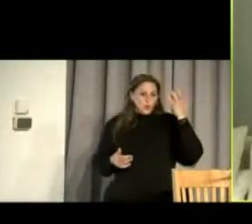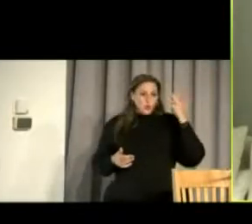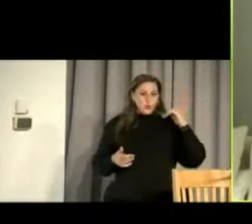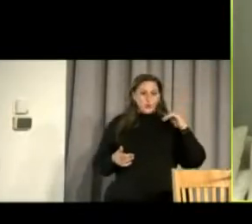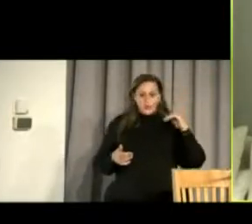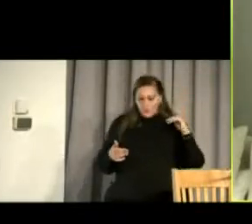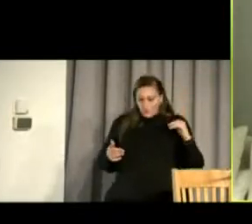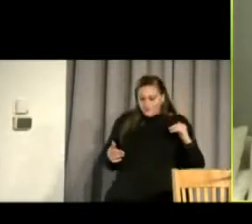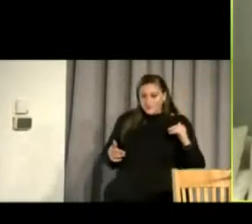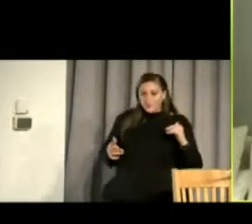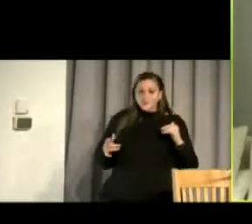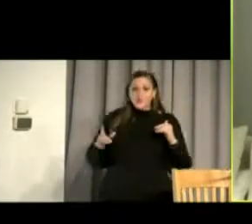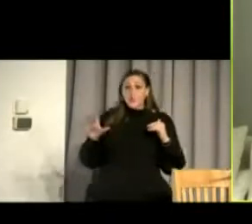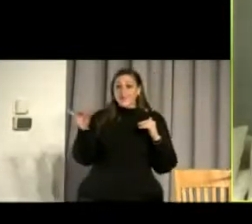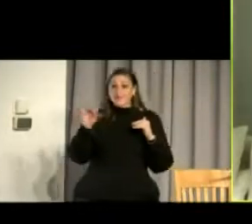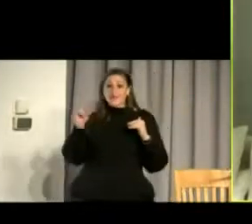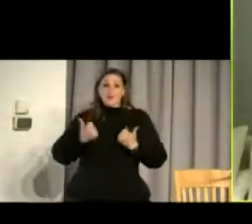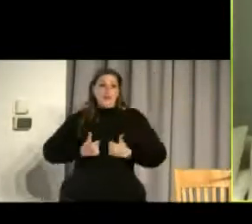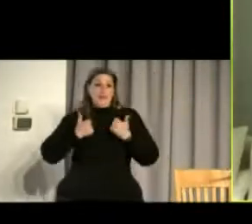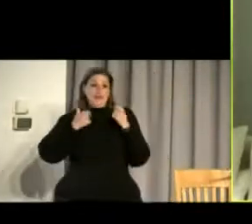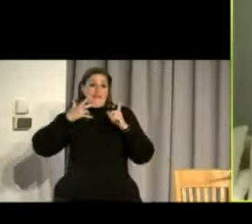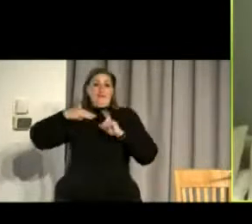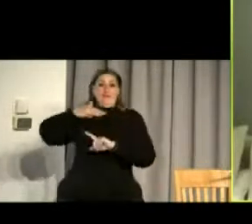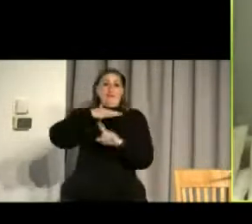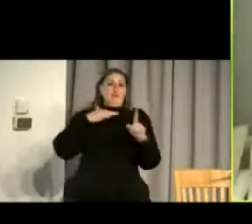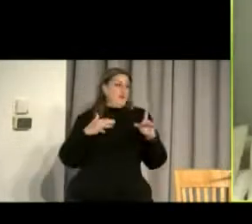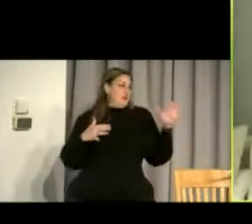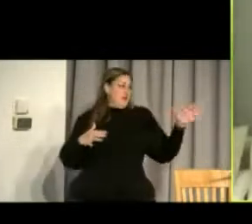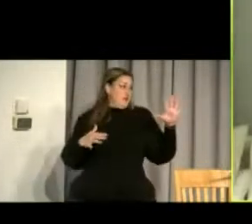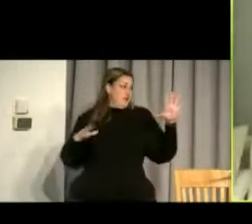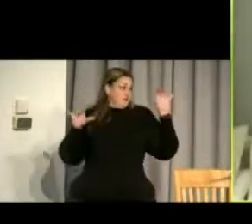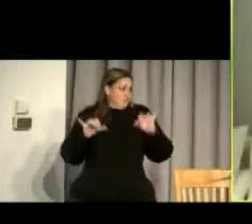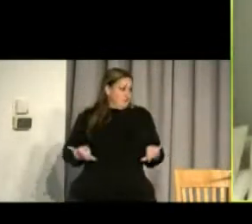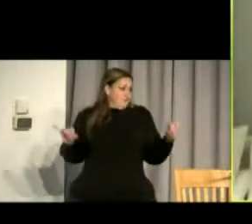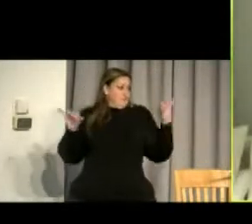like to live in a space that is constantly